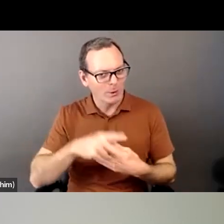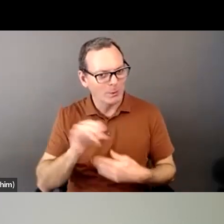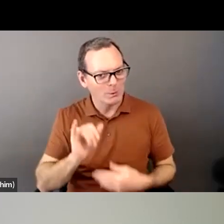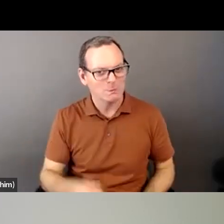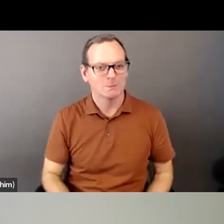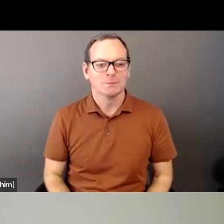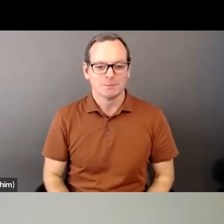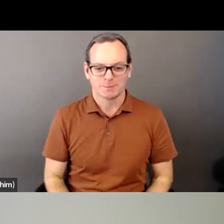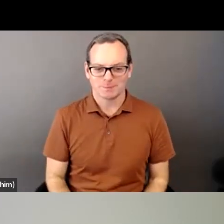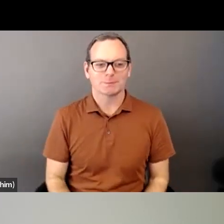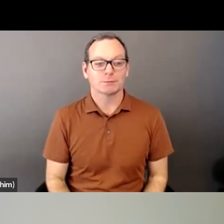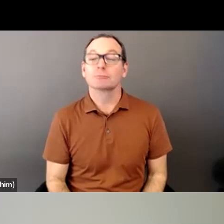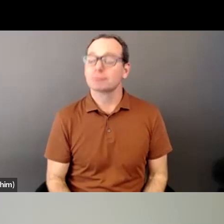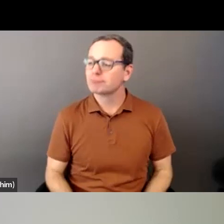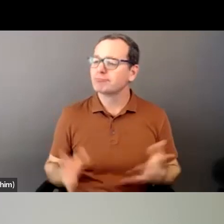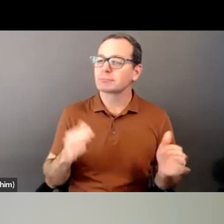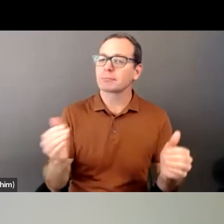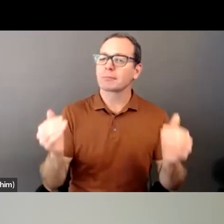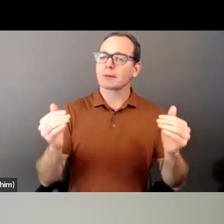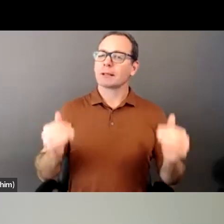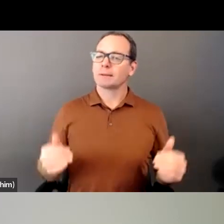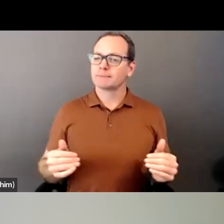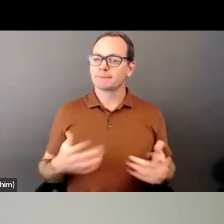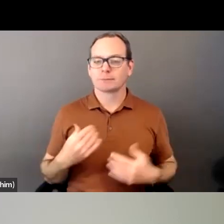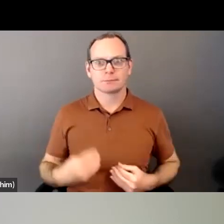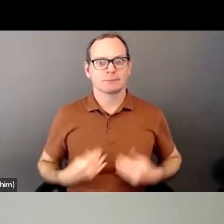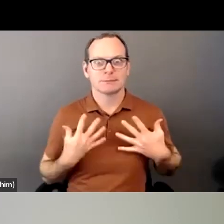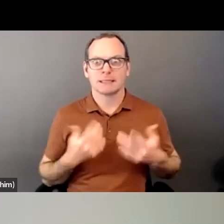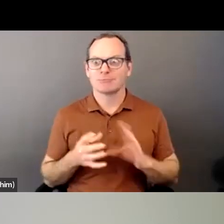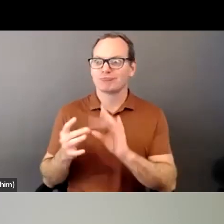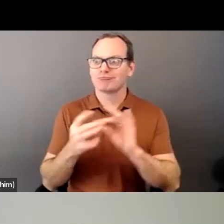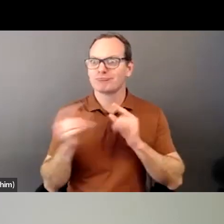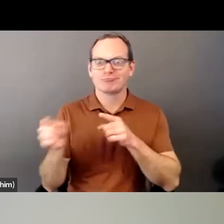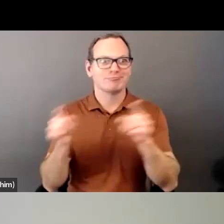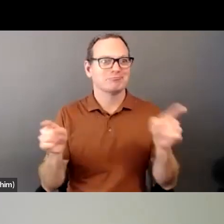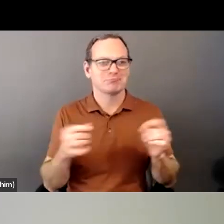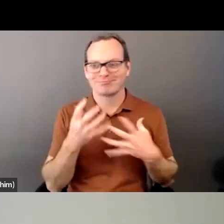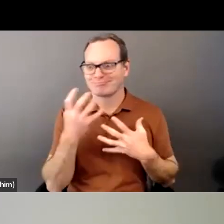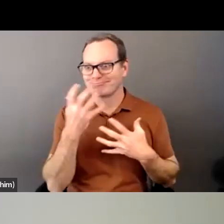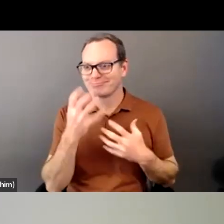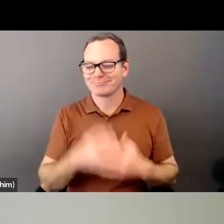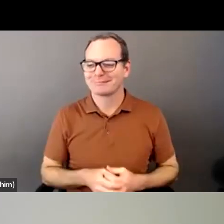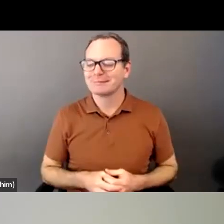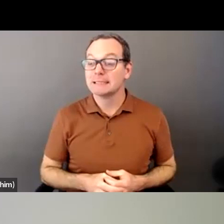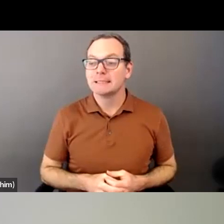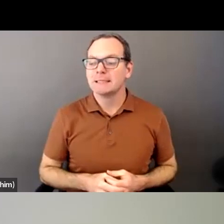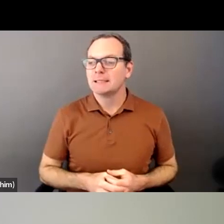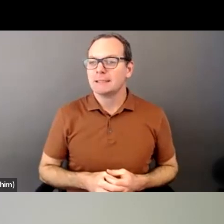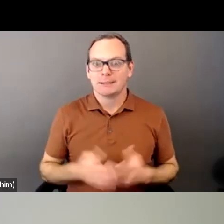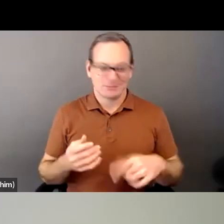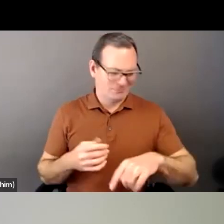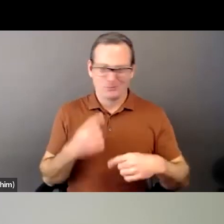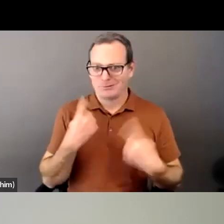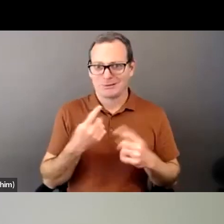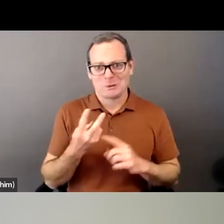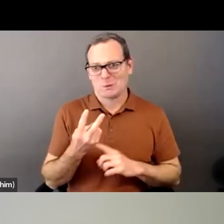as well. I wanted to move on. I'm so inspired by everything that's been talked about so far, and it's only been a few